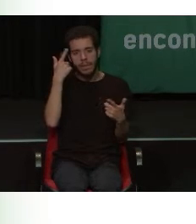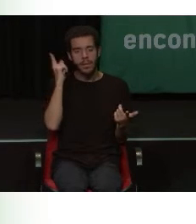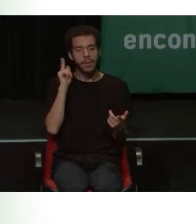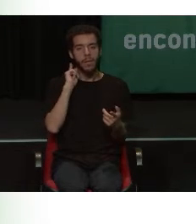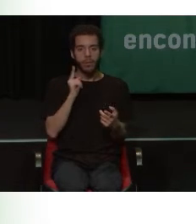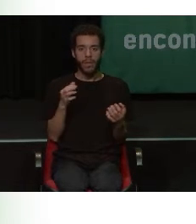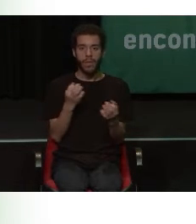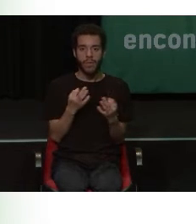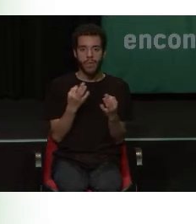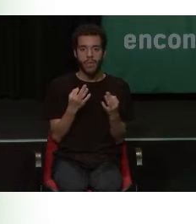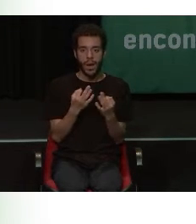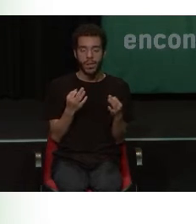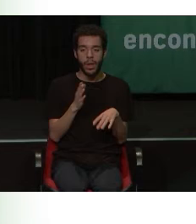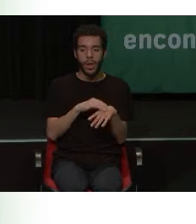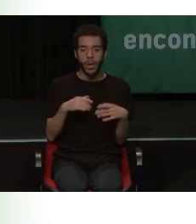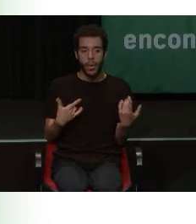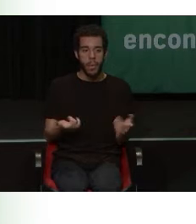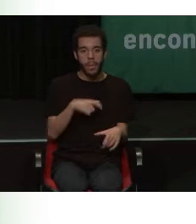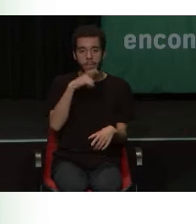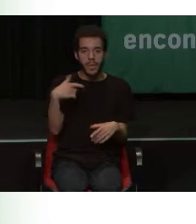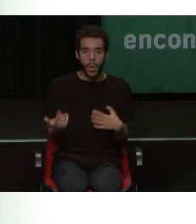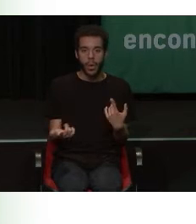immunologist and I still have curiosities